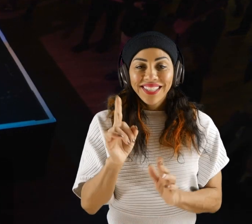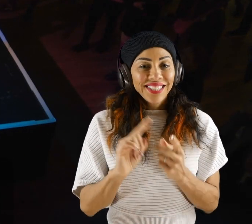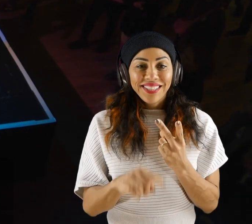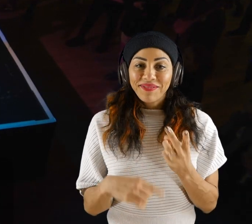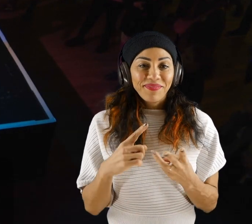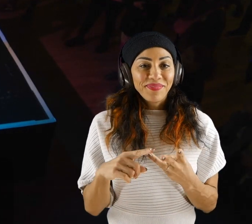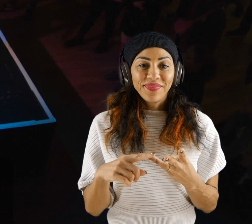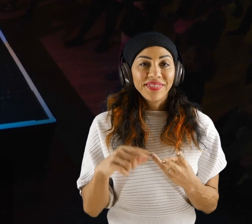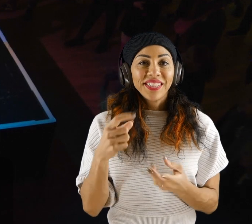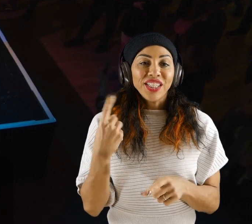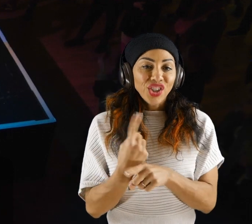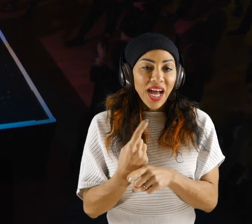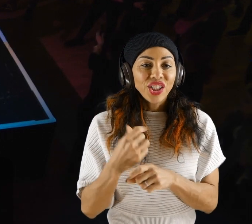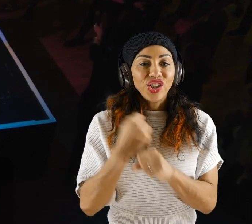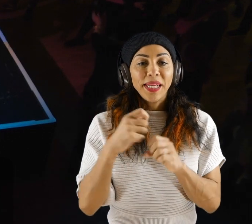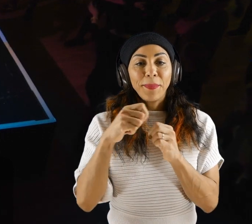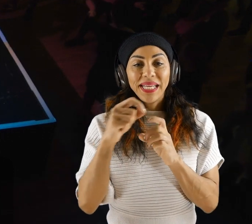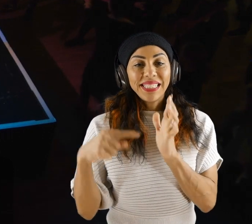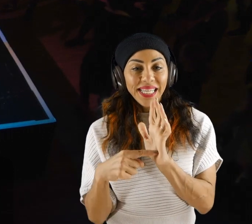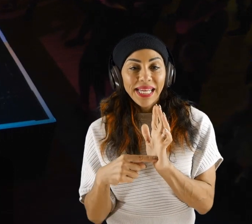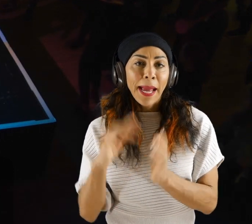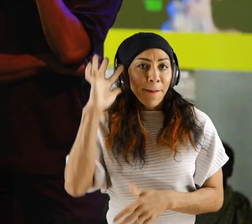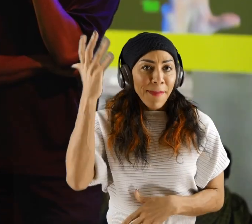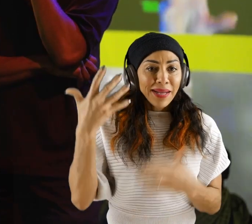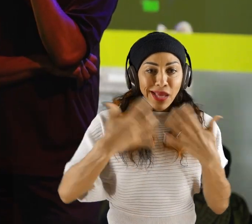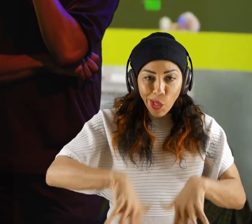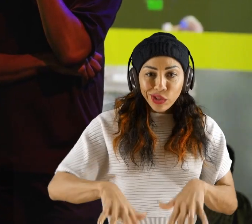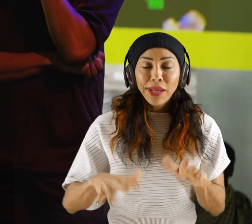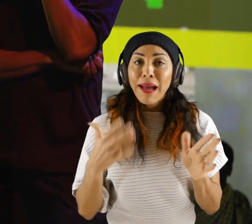ChatGPT, mad technology. I don't know.